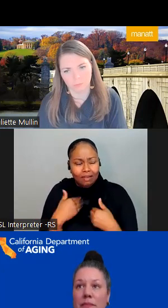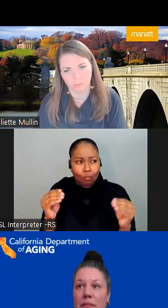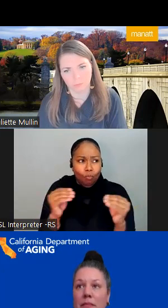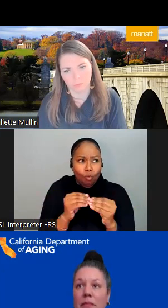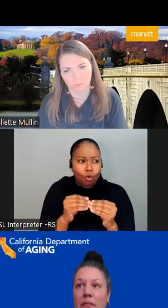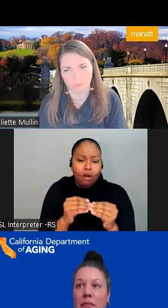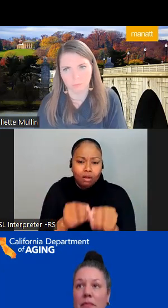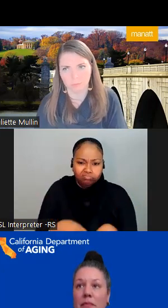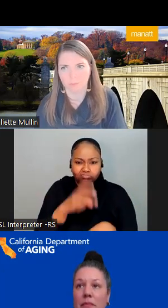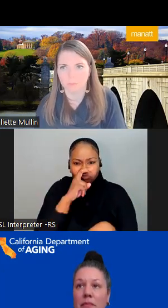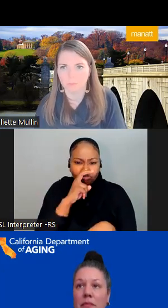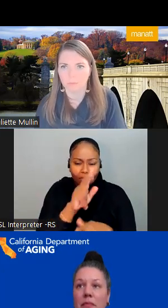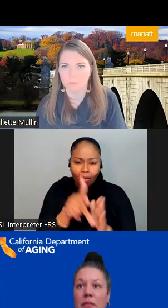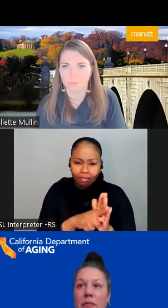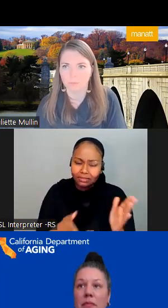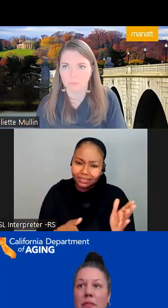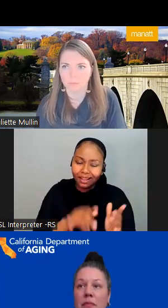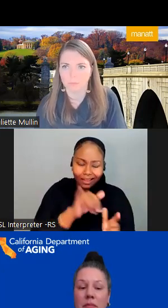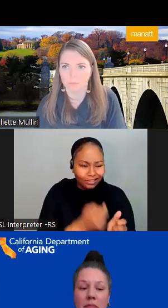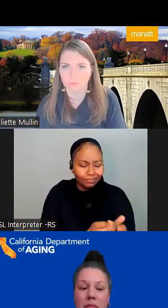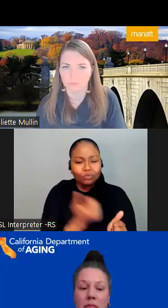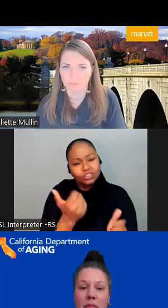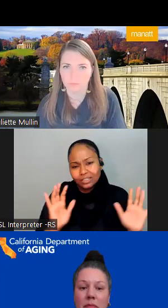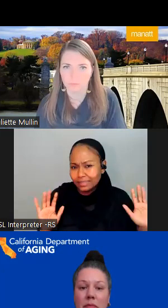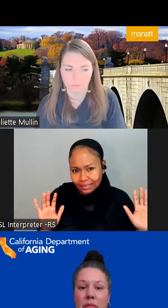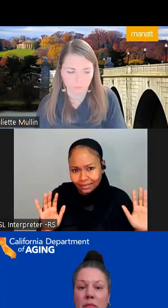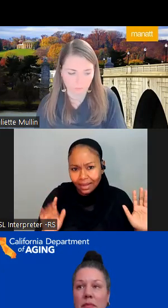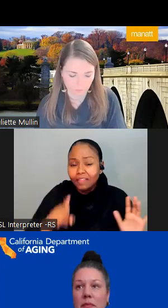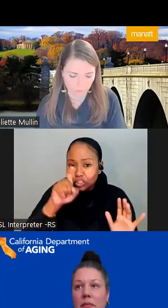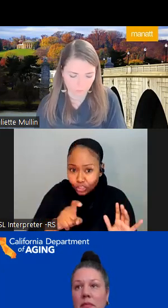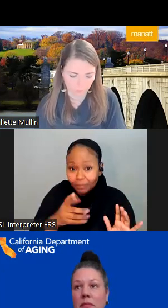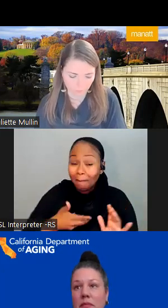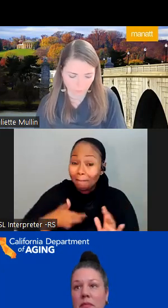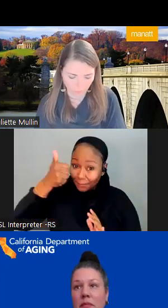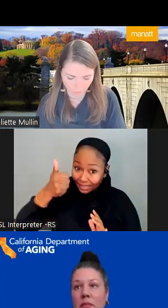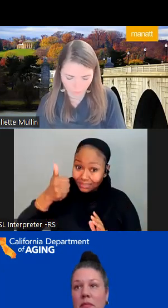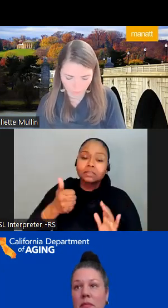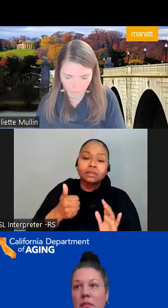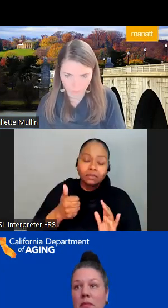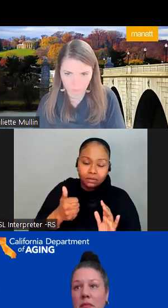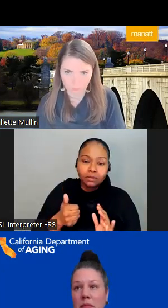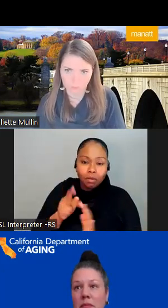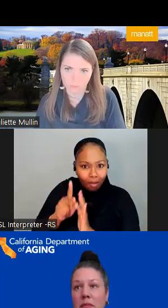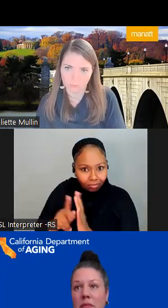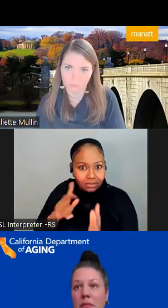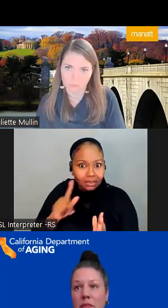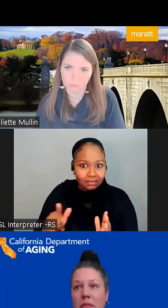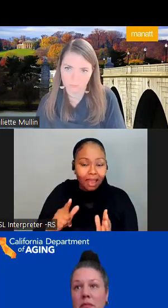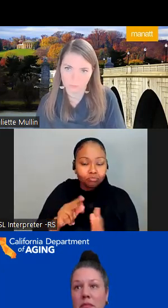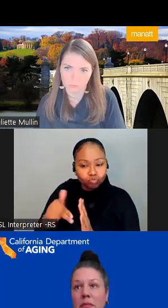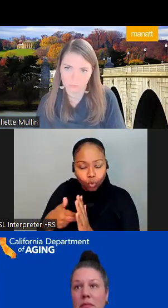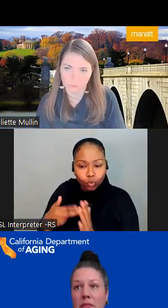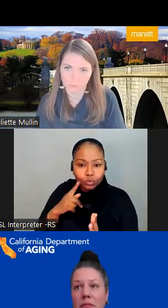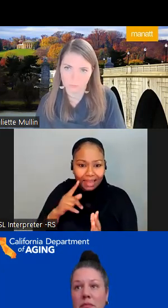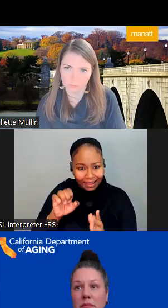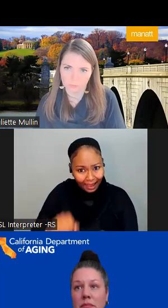be taken away. There needs to be best practices and rules, and it can't be okay to be